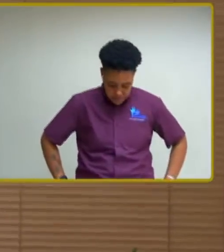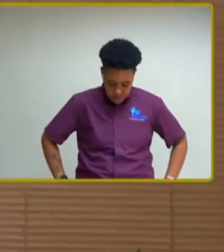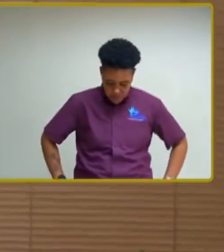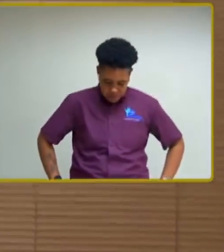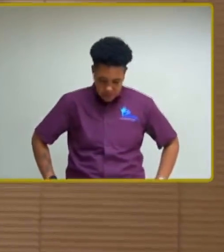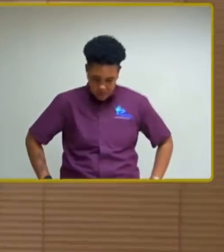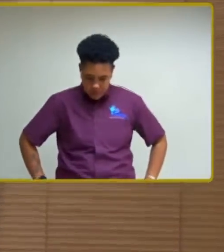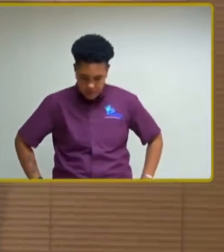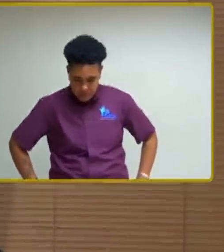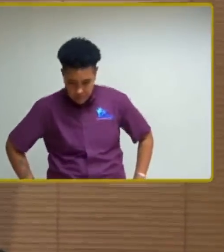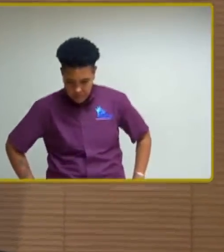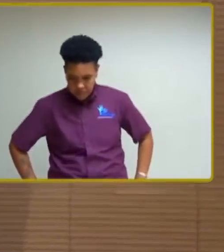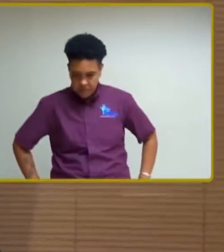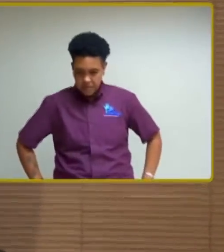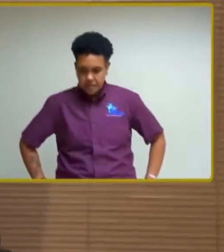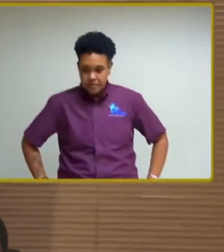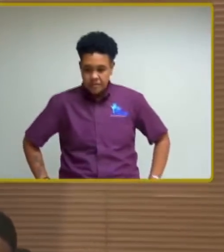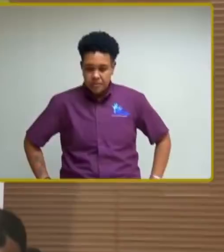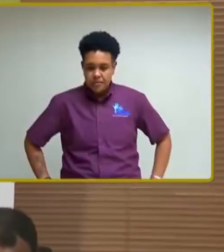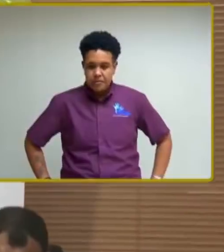Thank you very much, Minister.